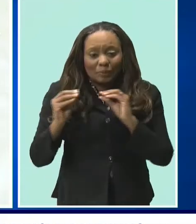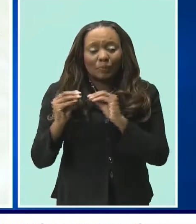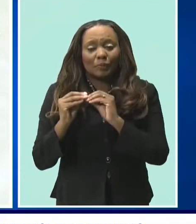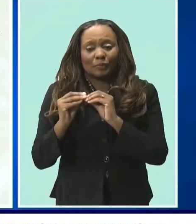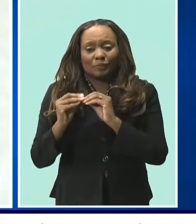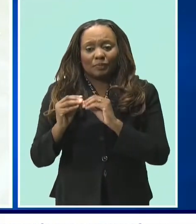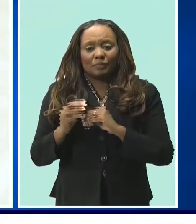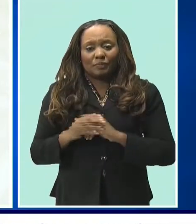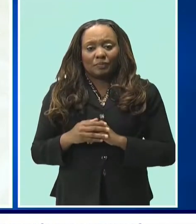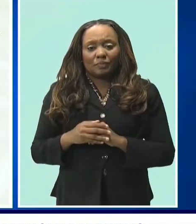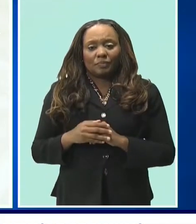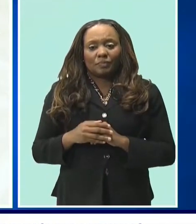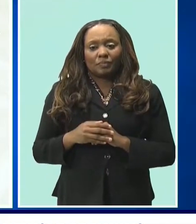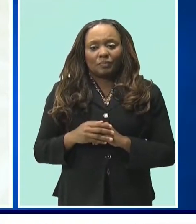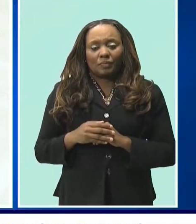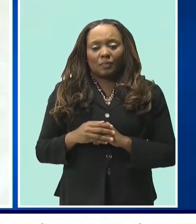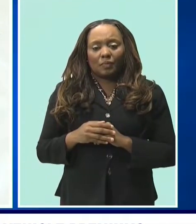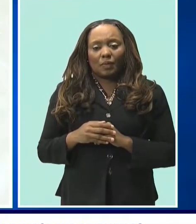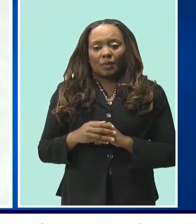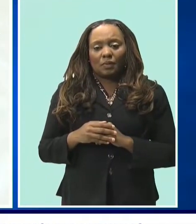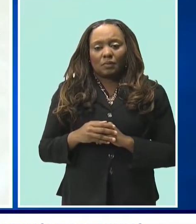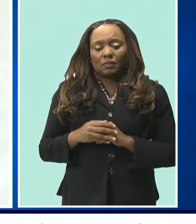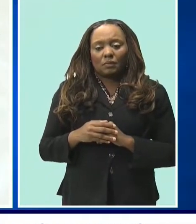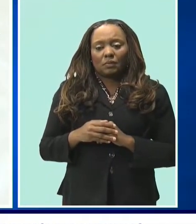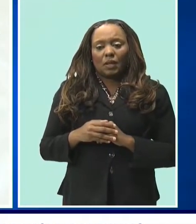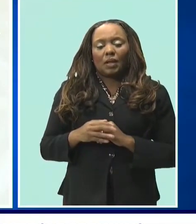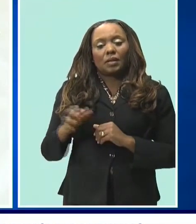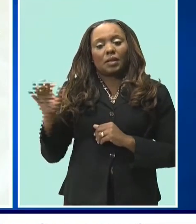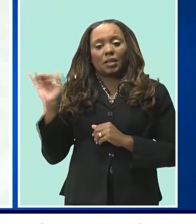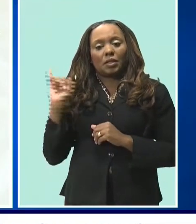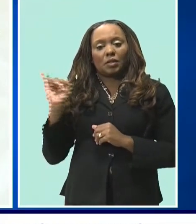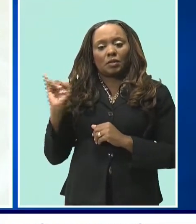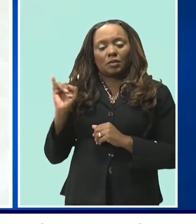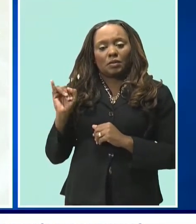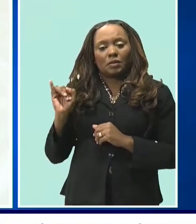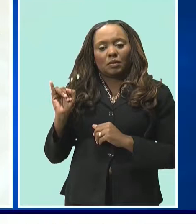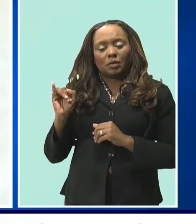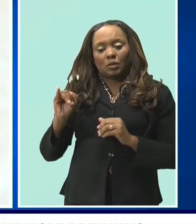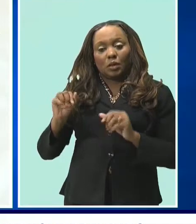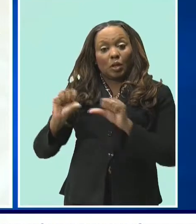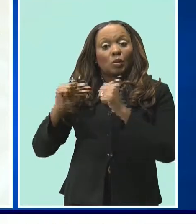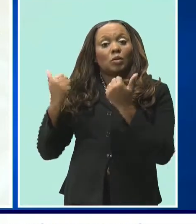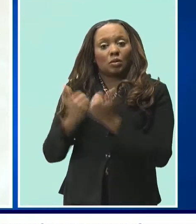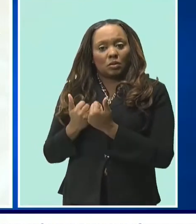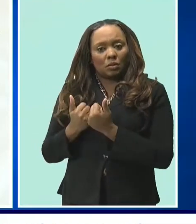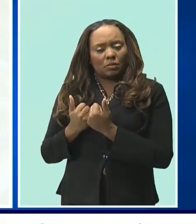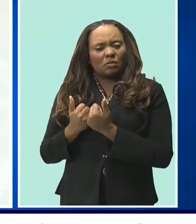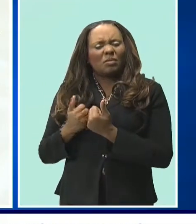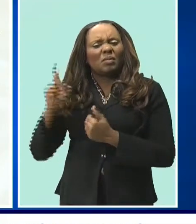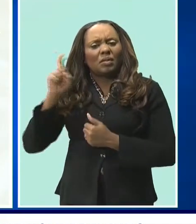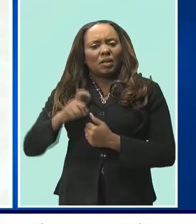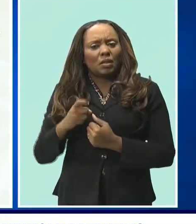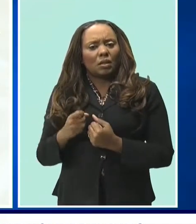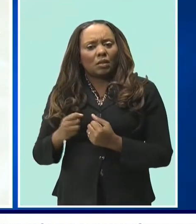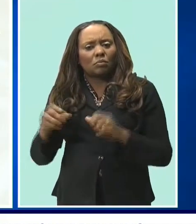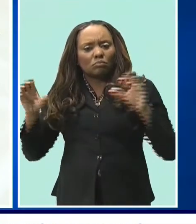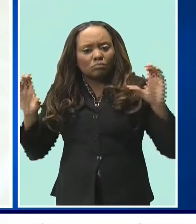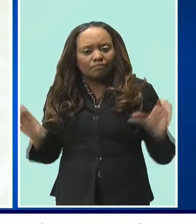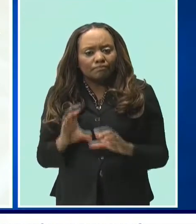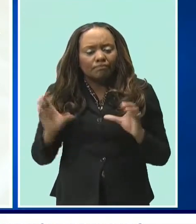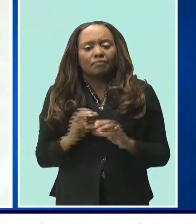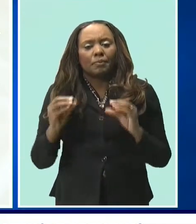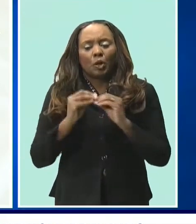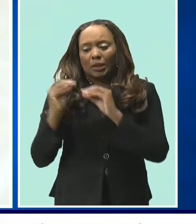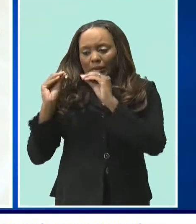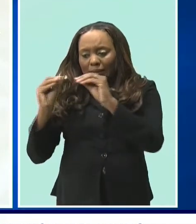even from the General Insurance Association part, the JAB, from that aspect too, if we can do more to educate